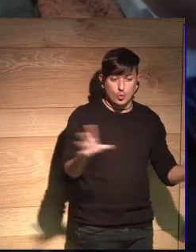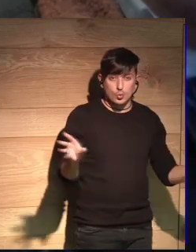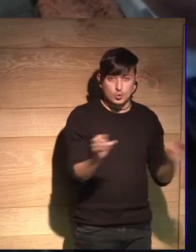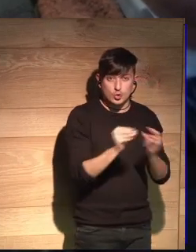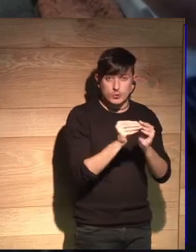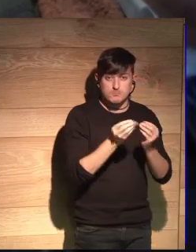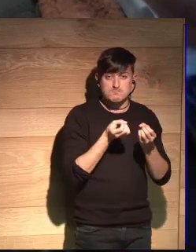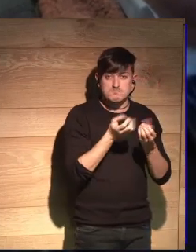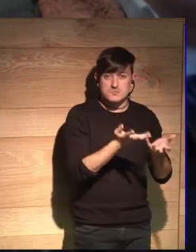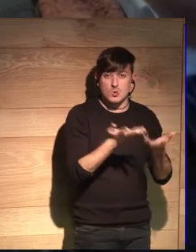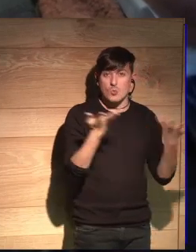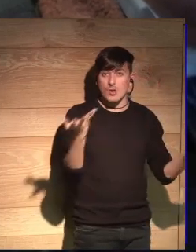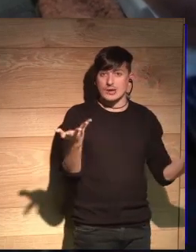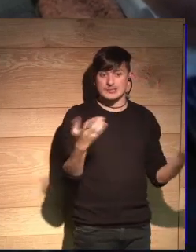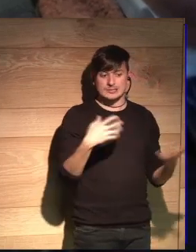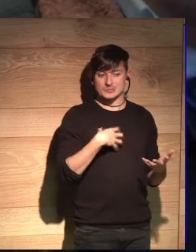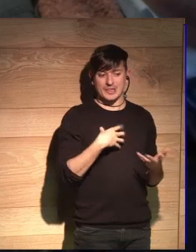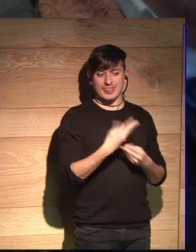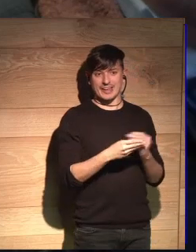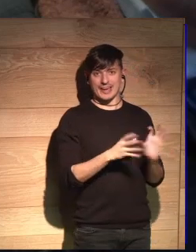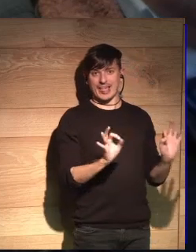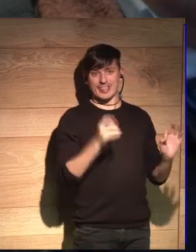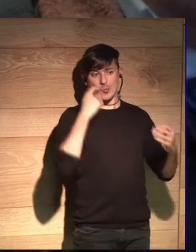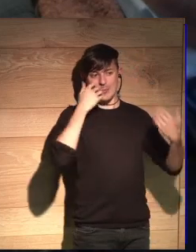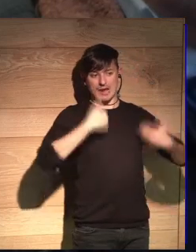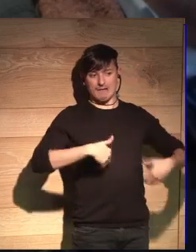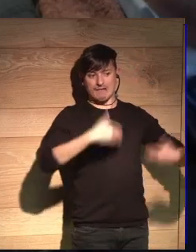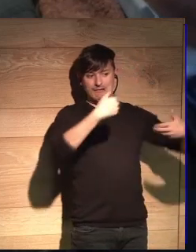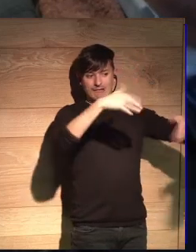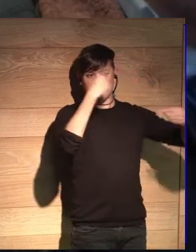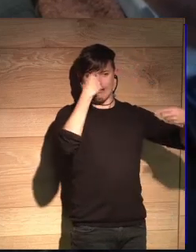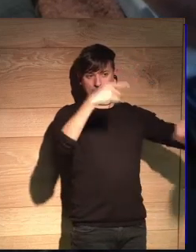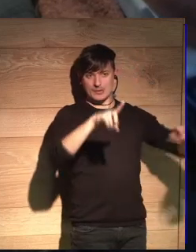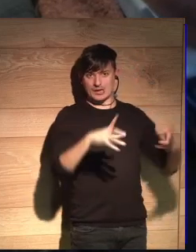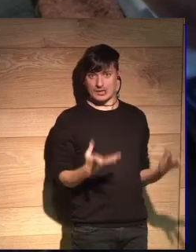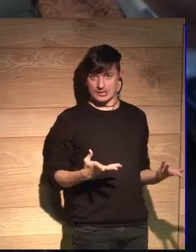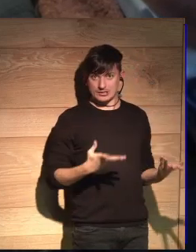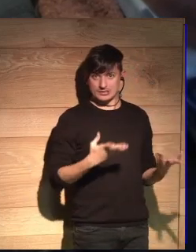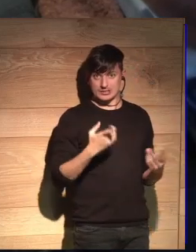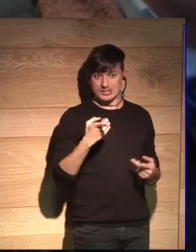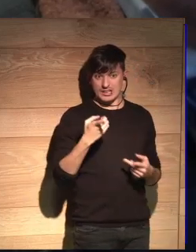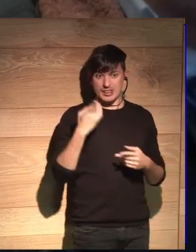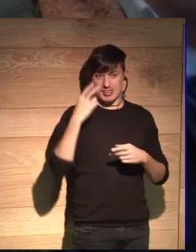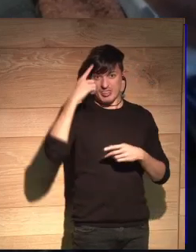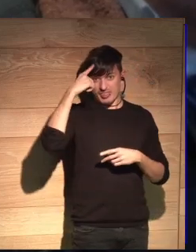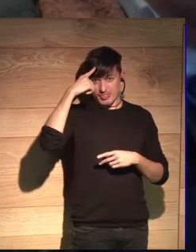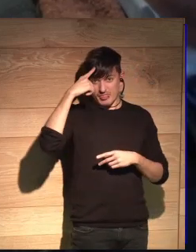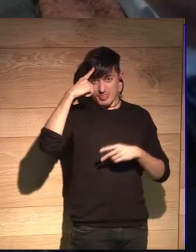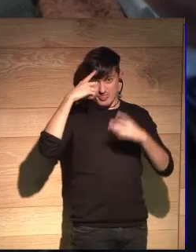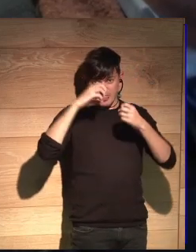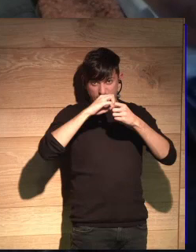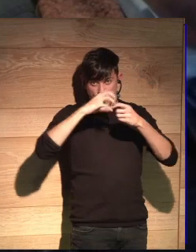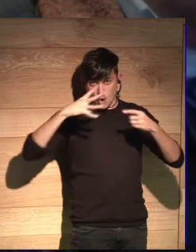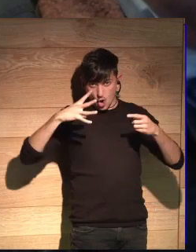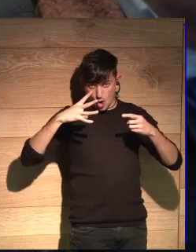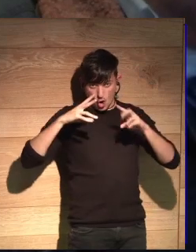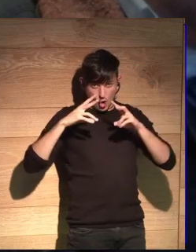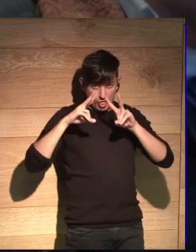reach the conclusion, Freud, that you cannot do anything with the human being. As you know, he was a neurologist from the beginning.